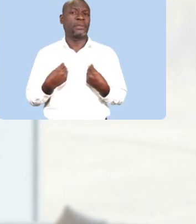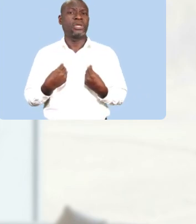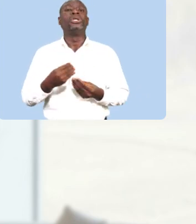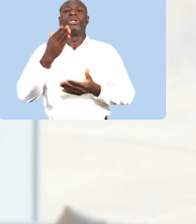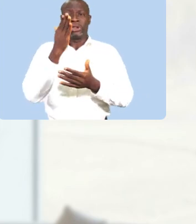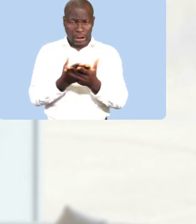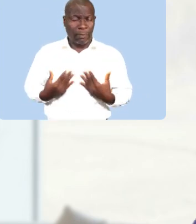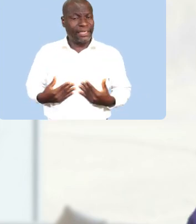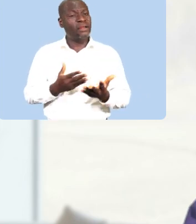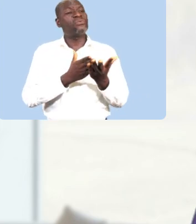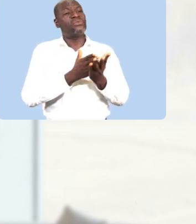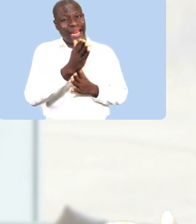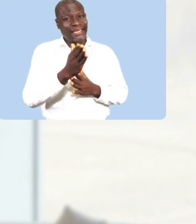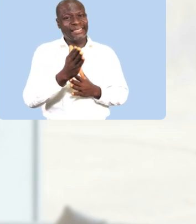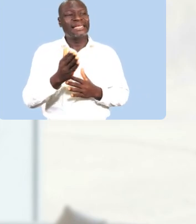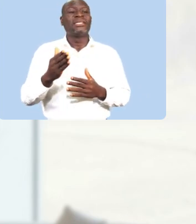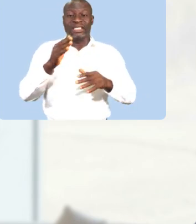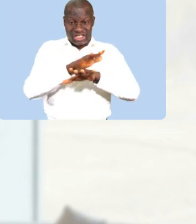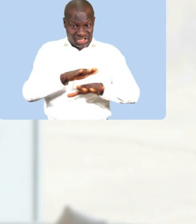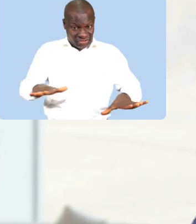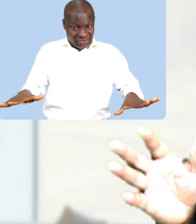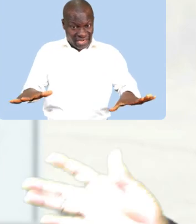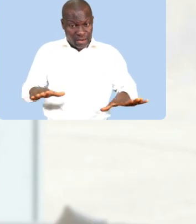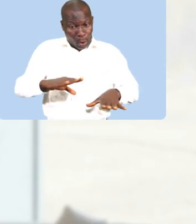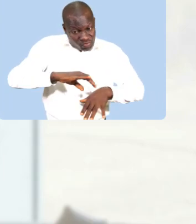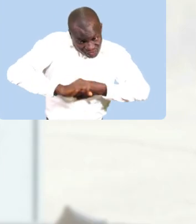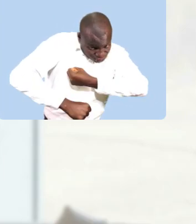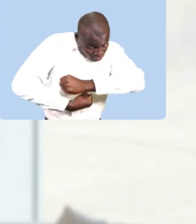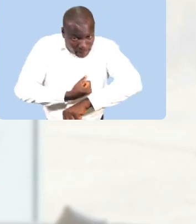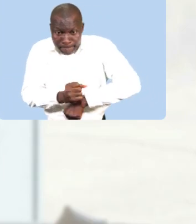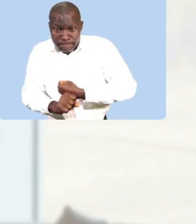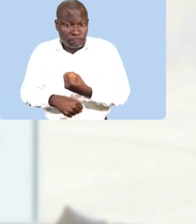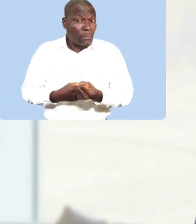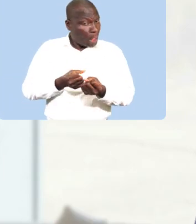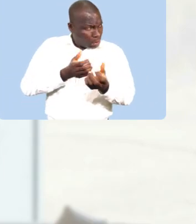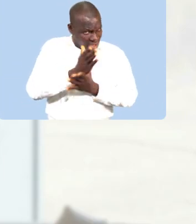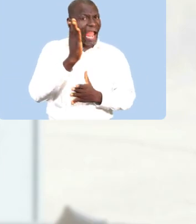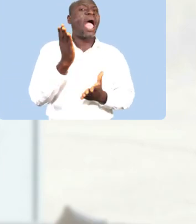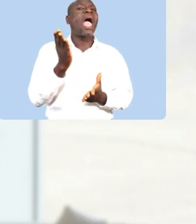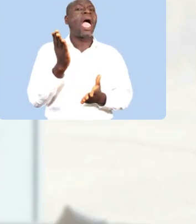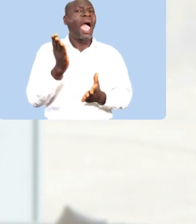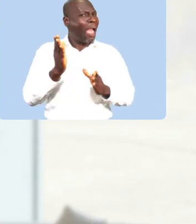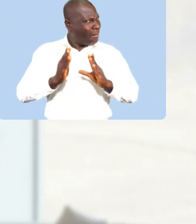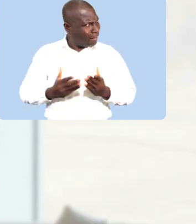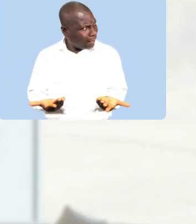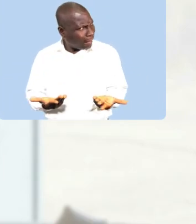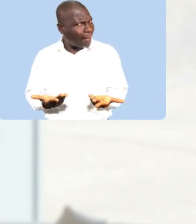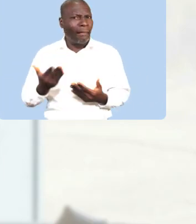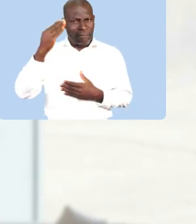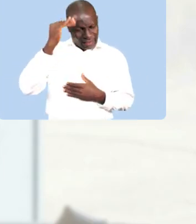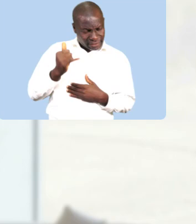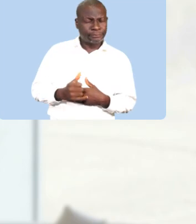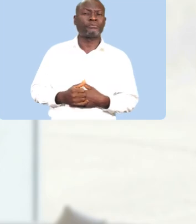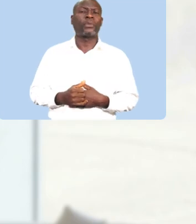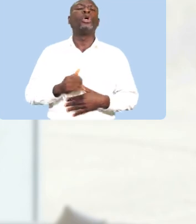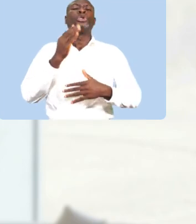ne se sabe enkwala ankete nkete ana ohu omo a onko fefe omo obi ni right ni se osori a onwi ade